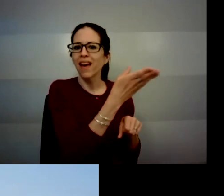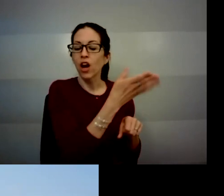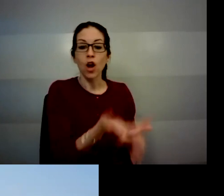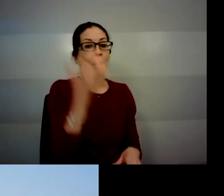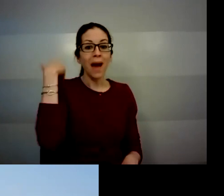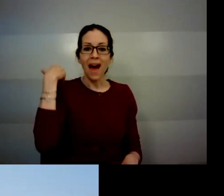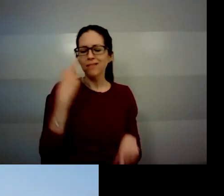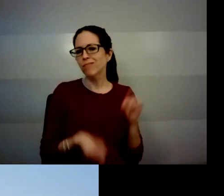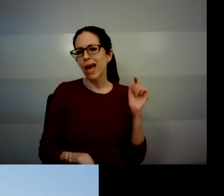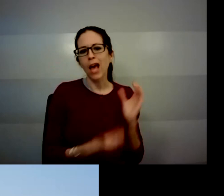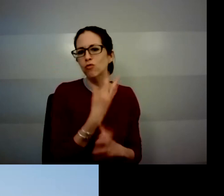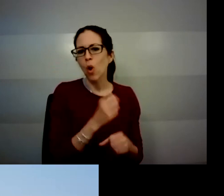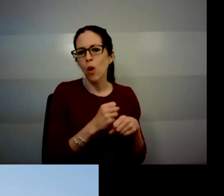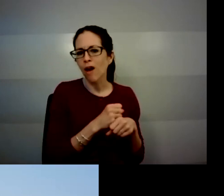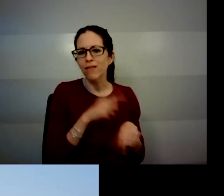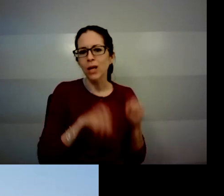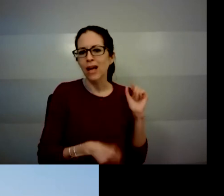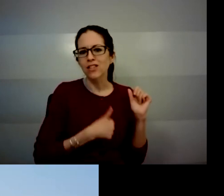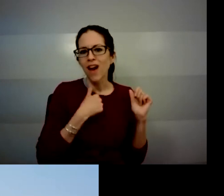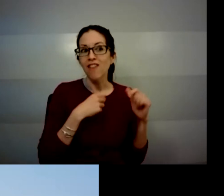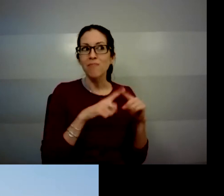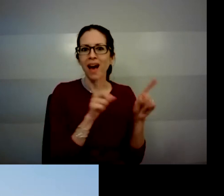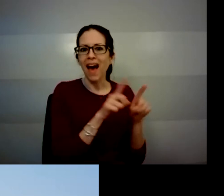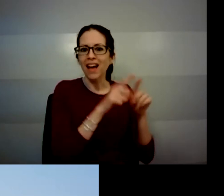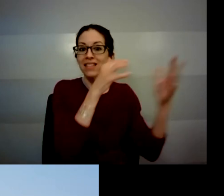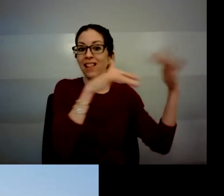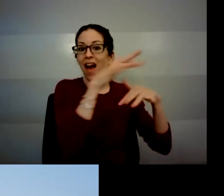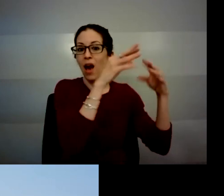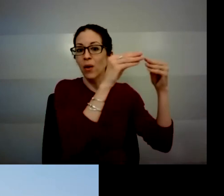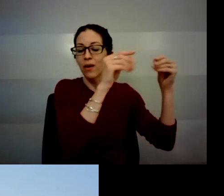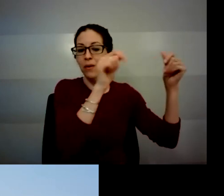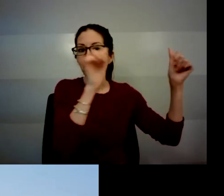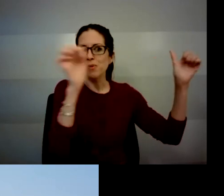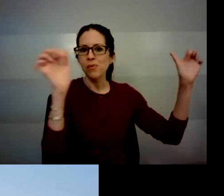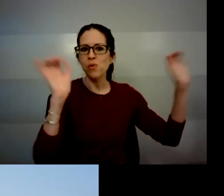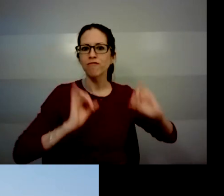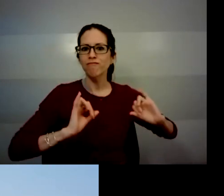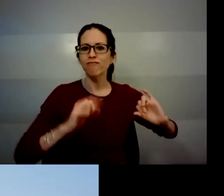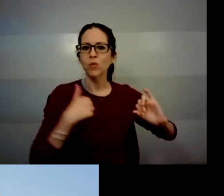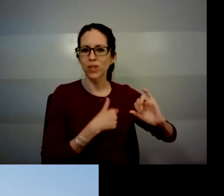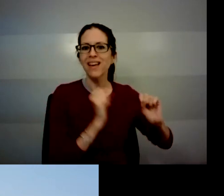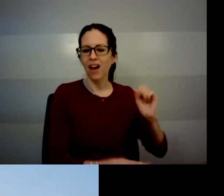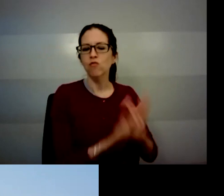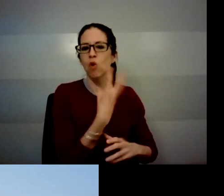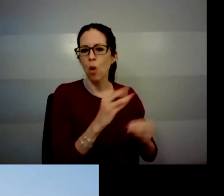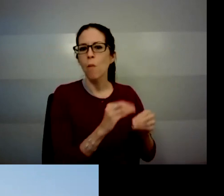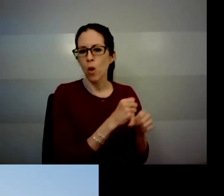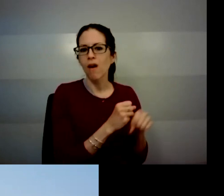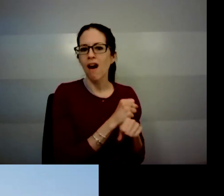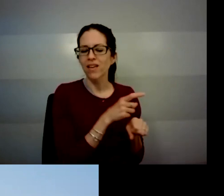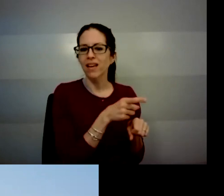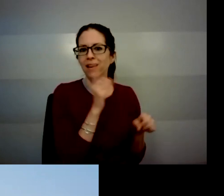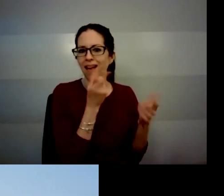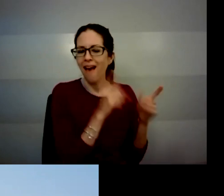wouldn't survive. And as they become suitable for coffee production, there's actually a lot of deforestation happening at that at